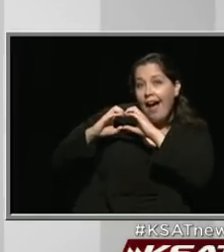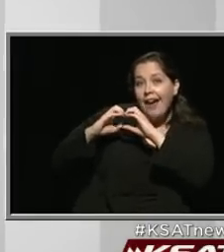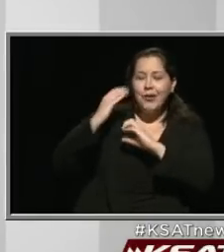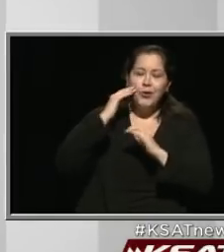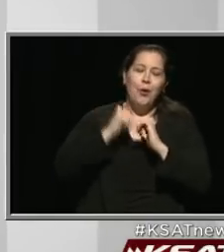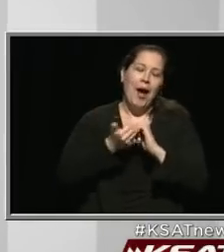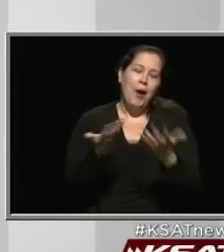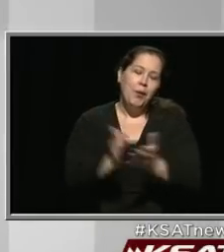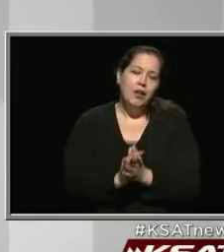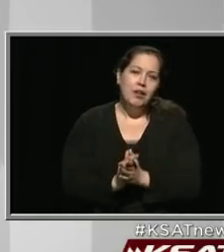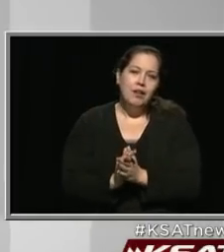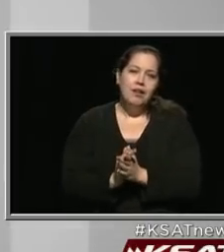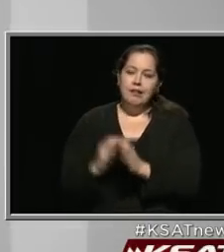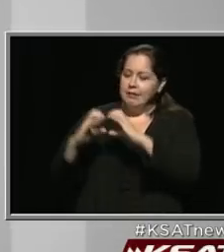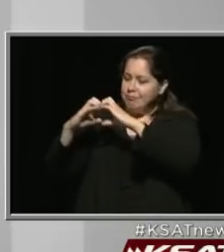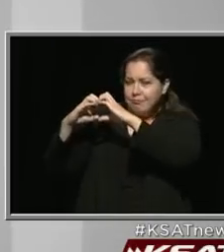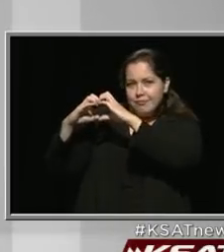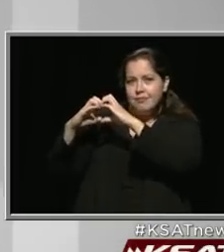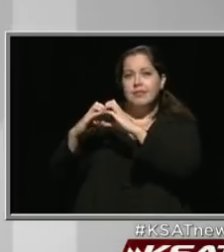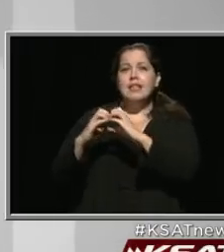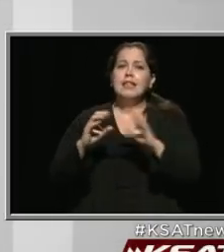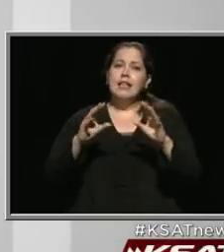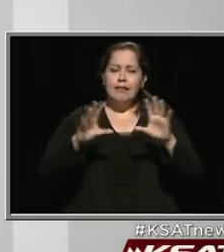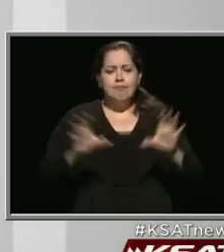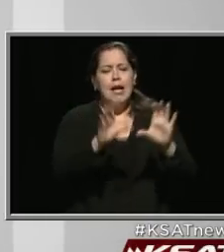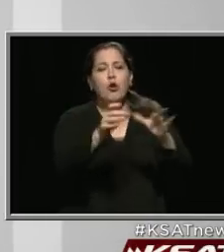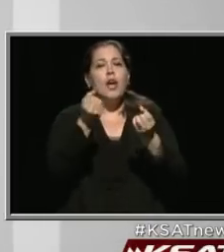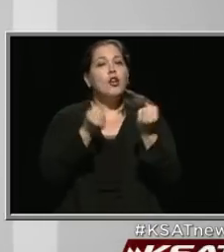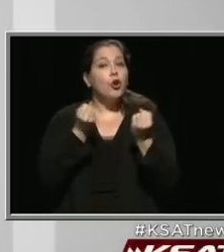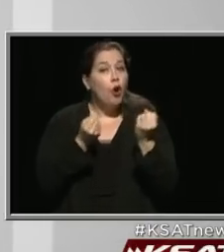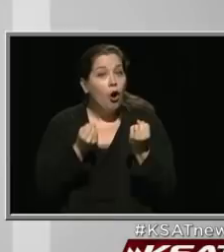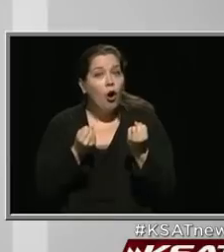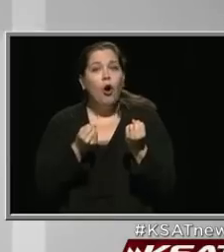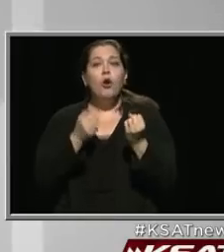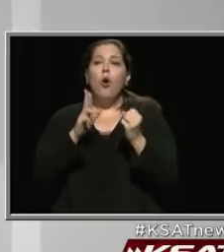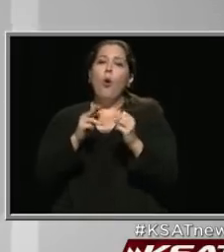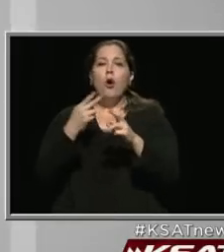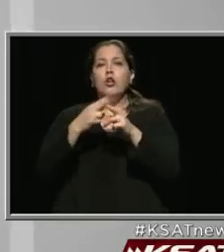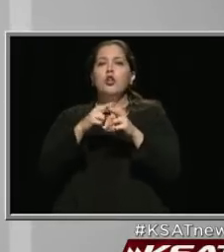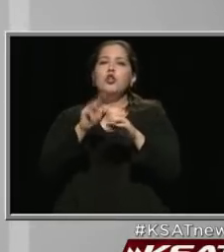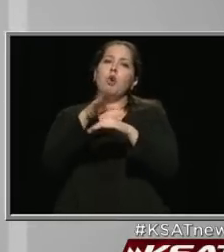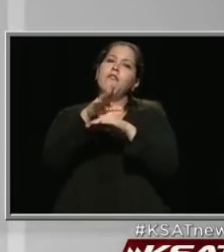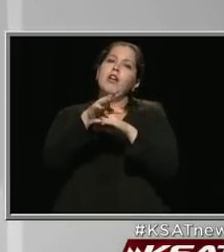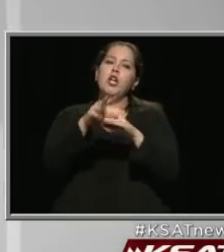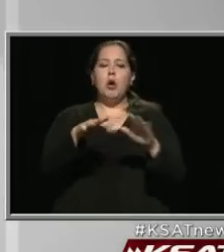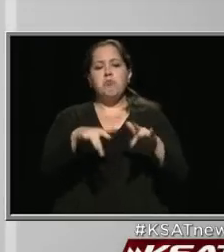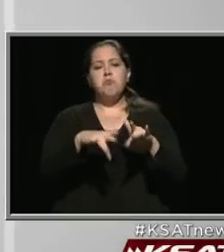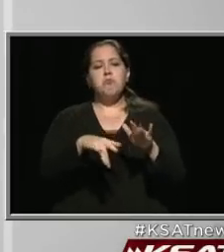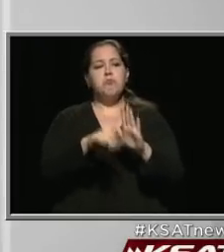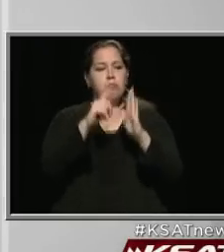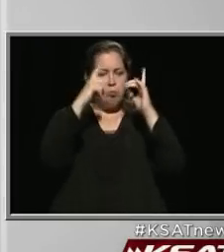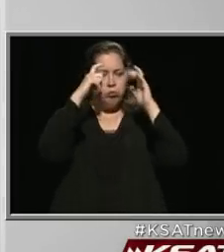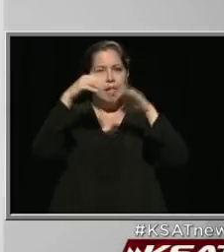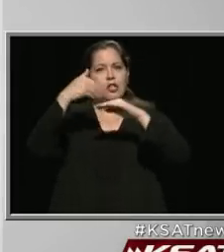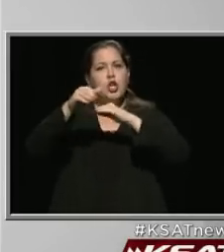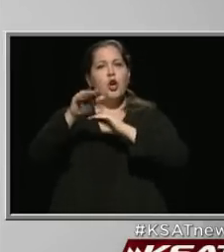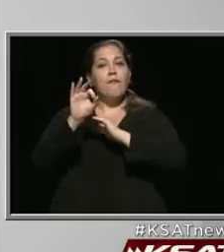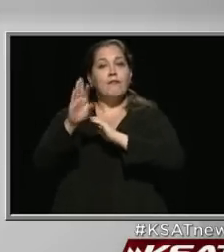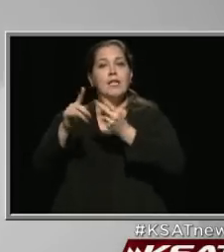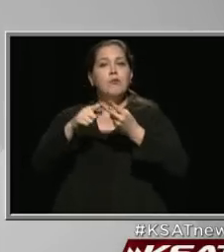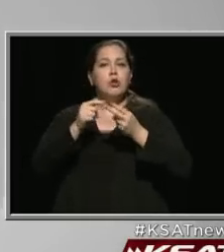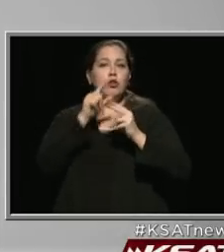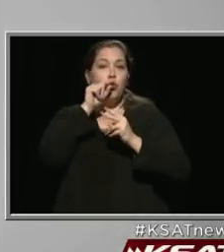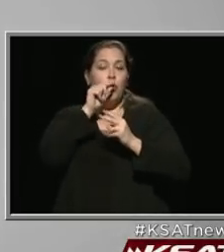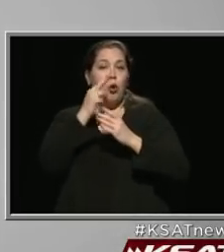that, decorating your car, or recording a short video. Snap a picture and share it on Facebook, Twitter, or